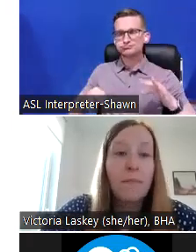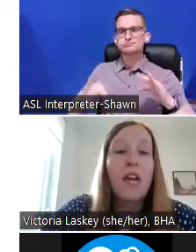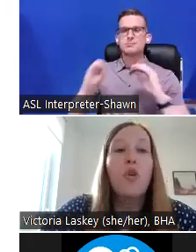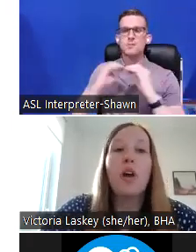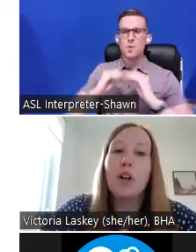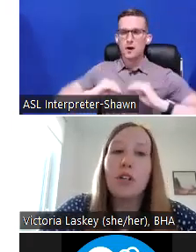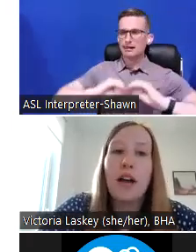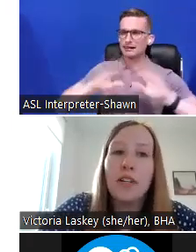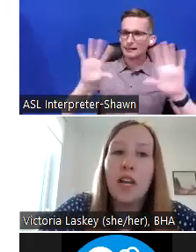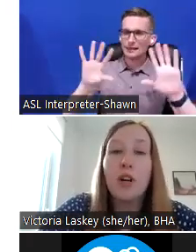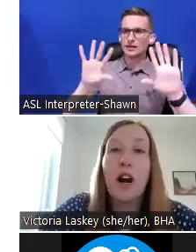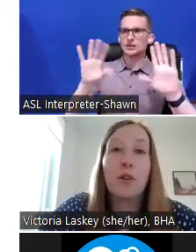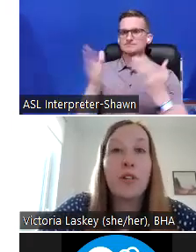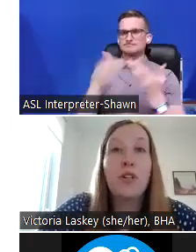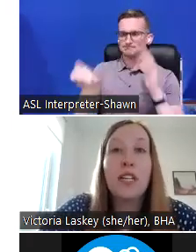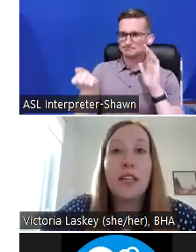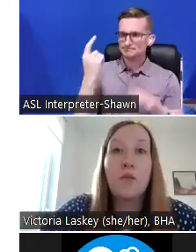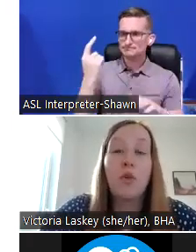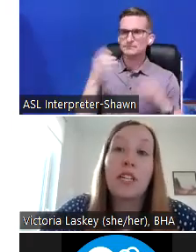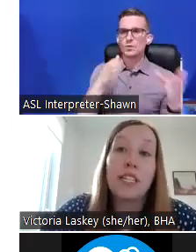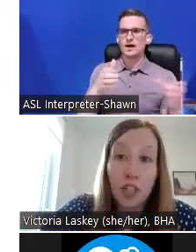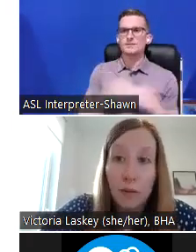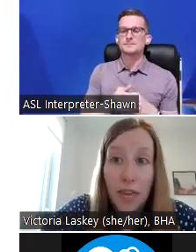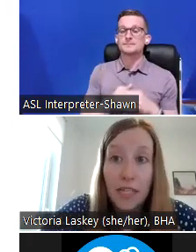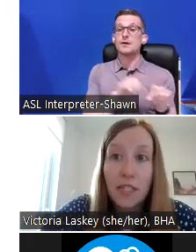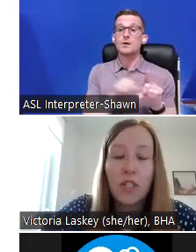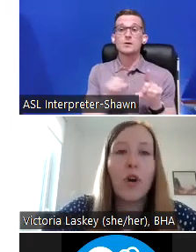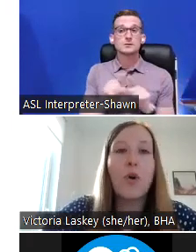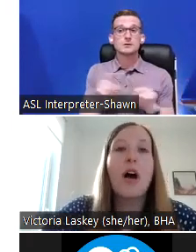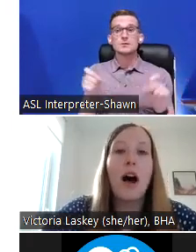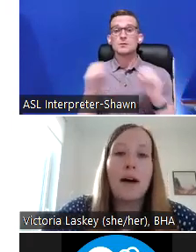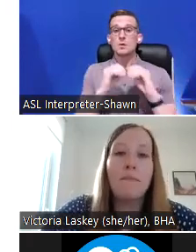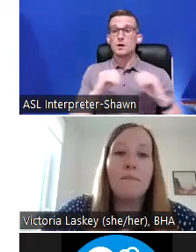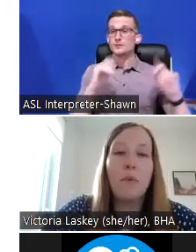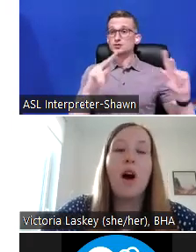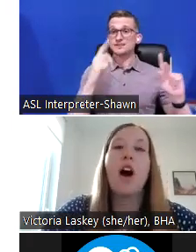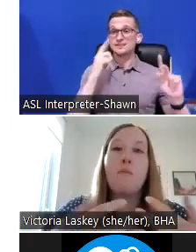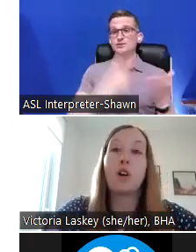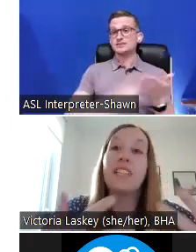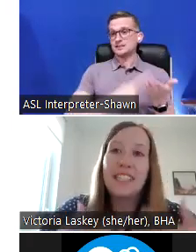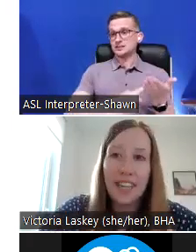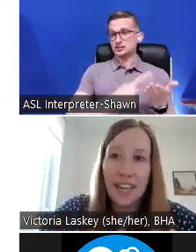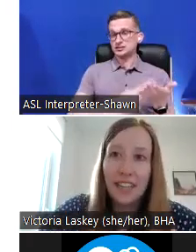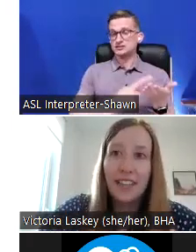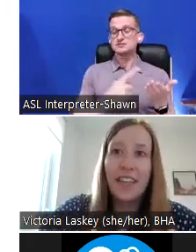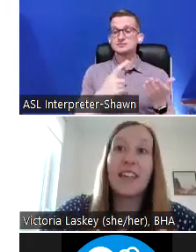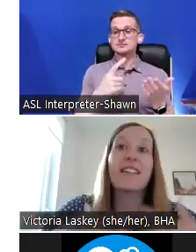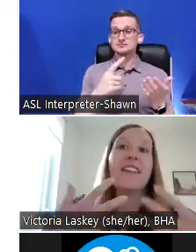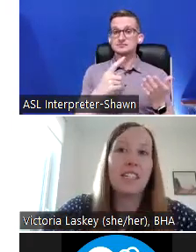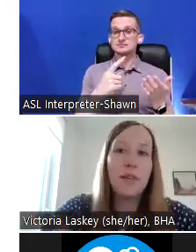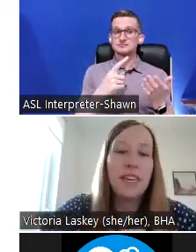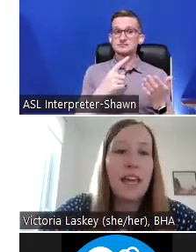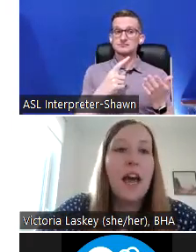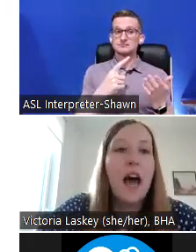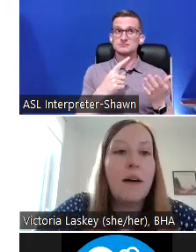manner. We also have a number of opportunities that are more discussion-based, so but a lot more listening